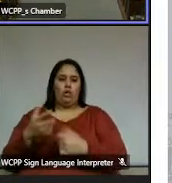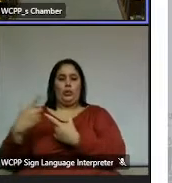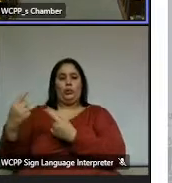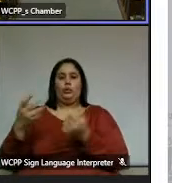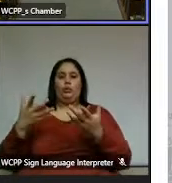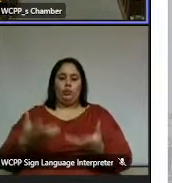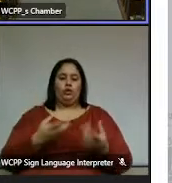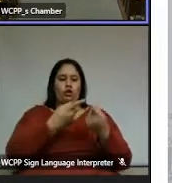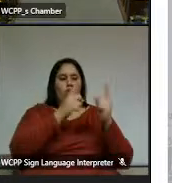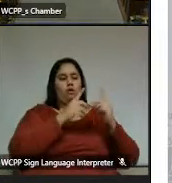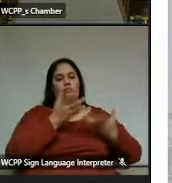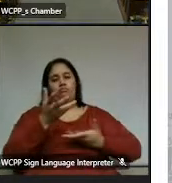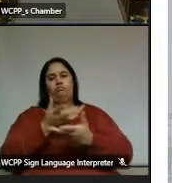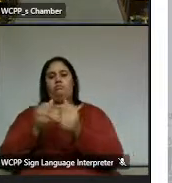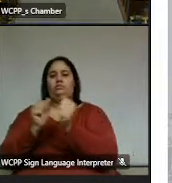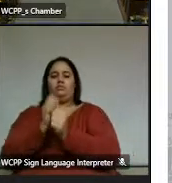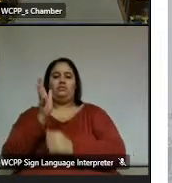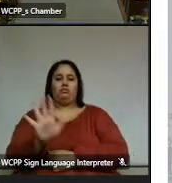the department.